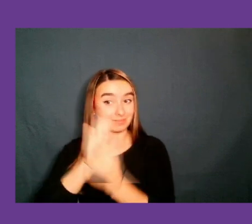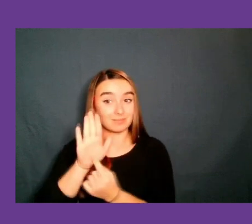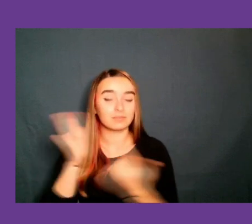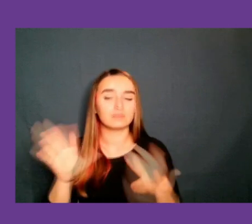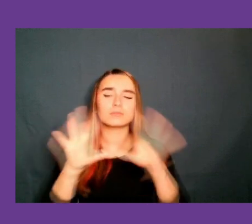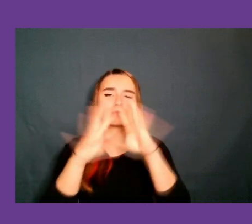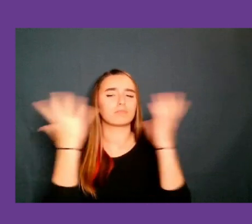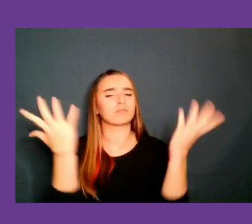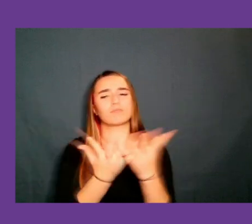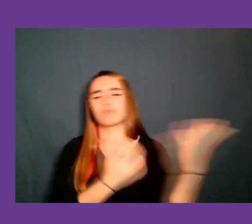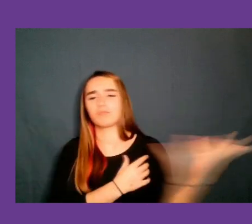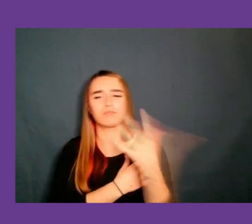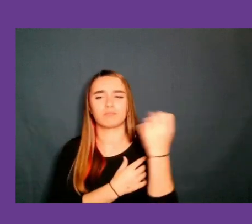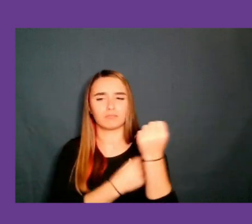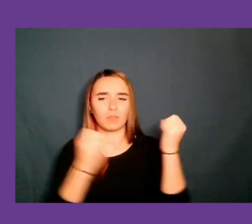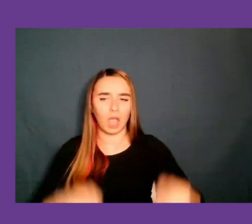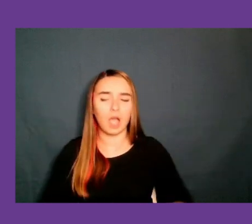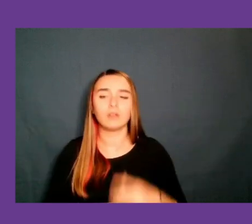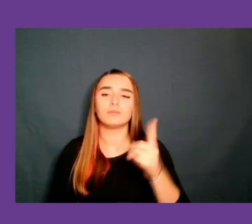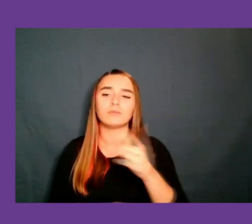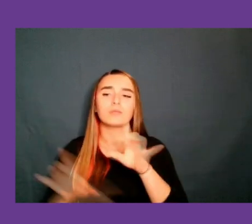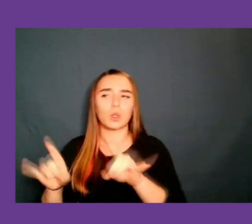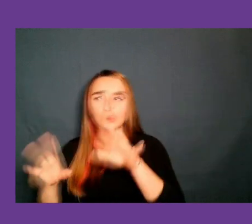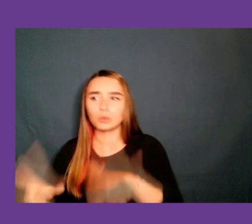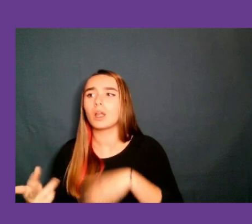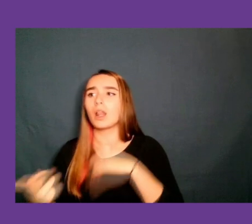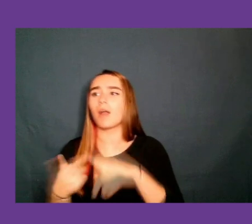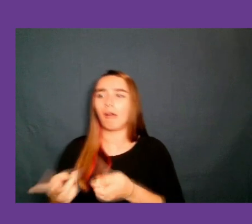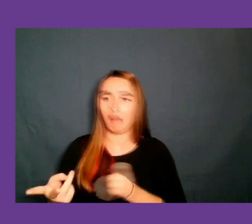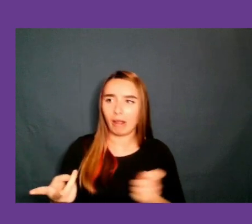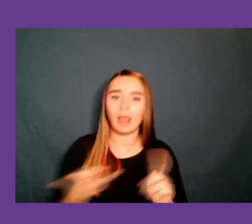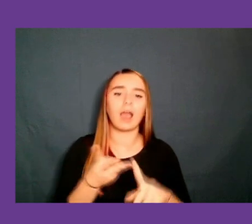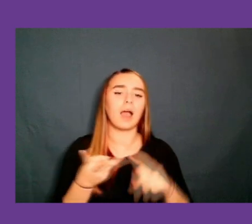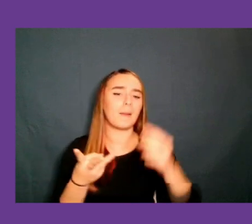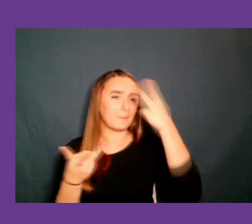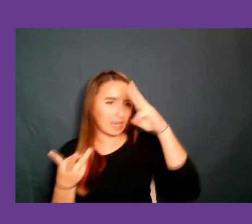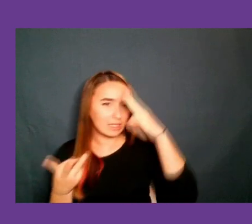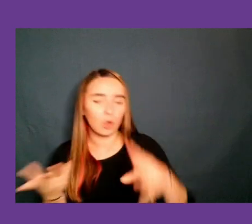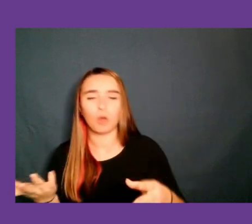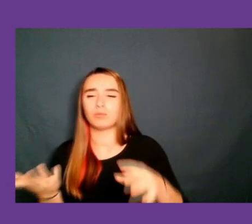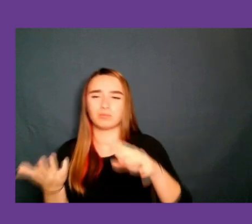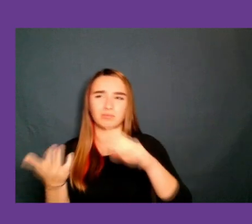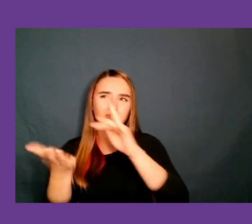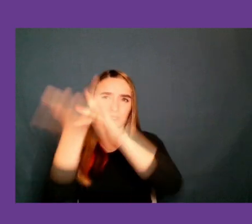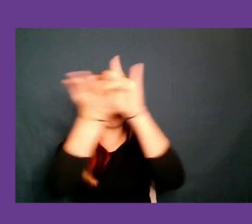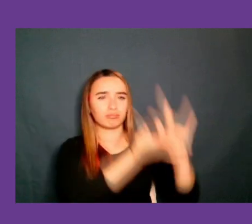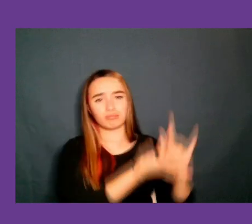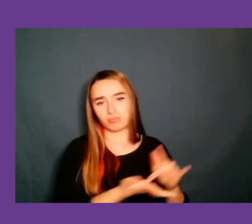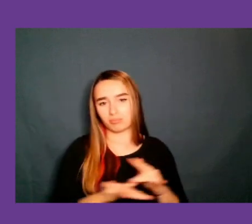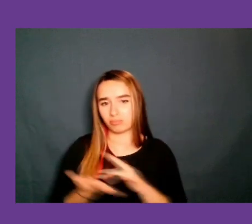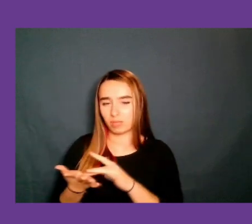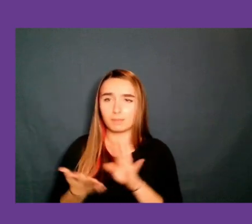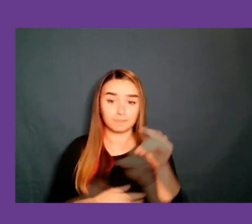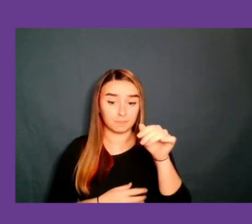success so far. It's implemented in Australia, in Kenya, in Mexico, and in a little bit more than a week, it will also be adopted